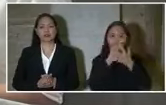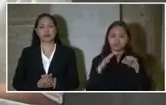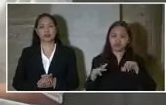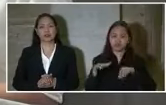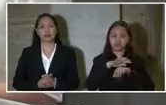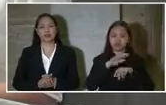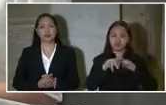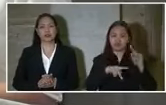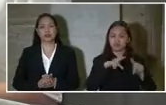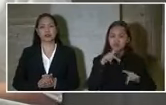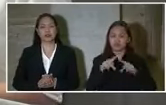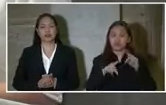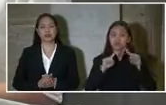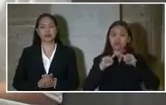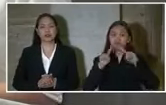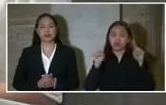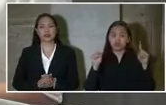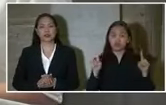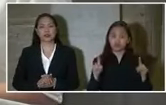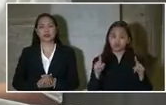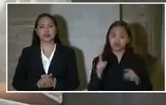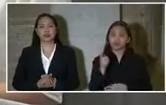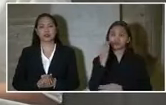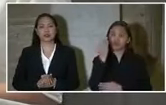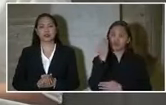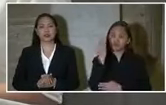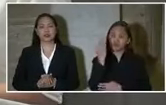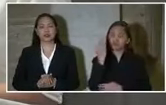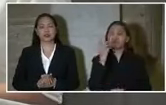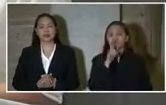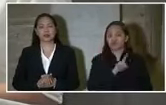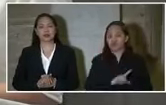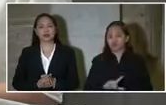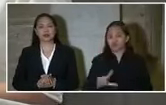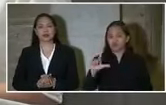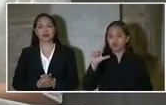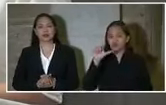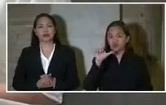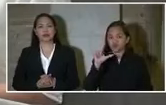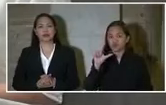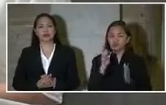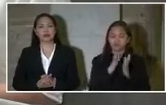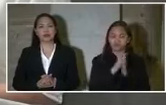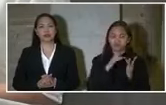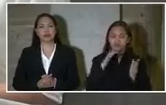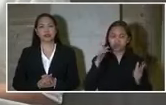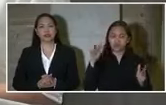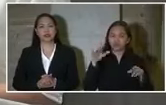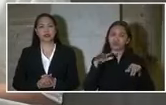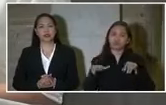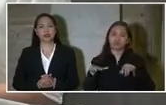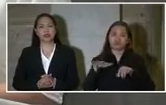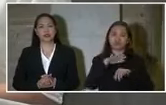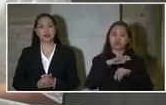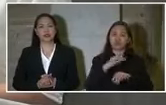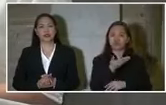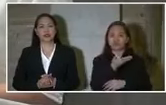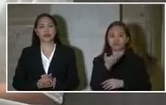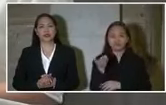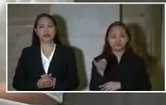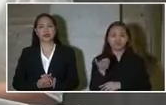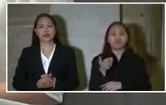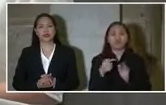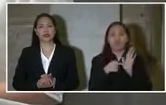peoples. But upon you the Lord shines, and over you appears his glory.